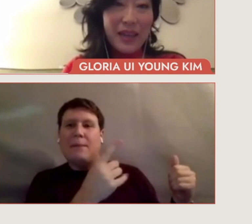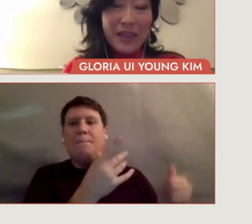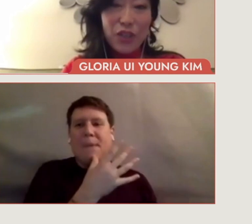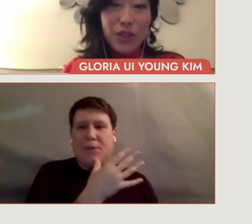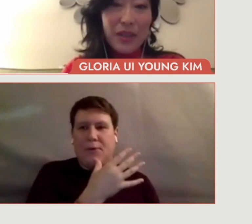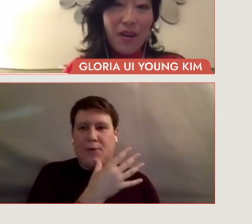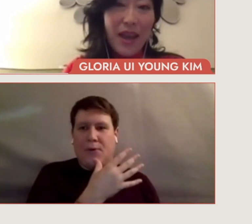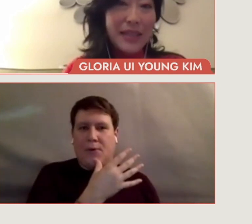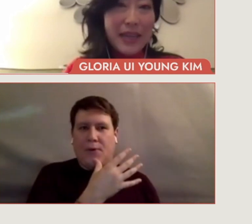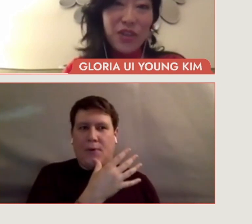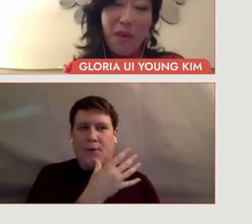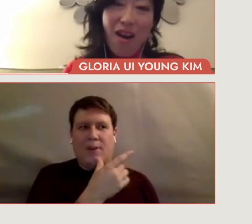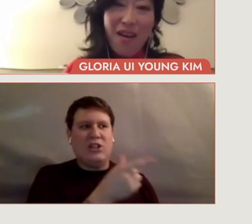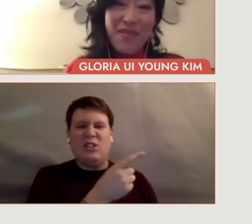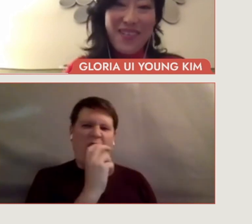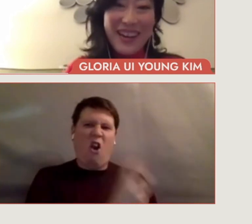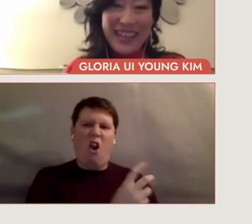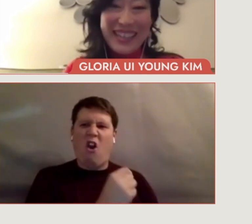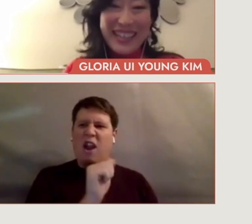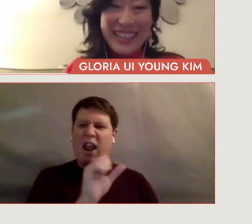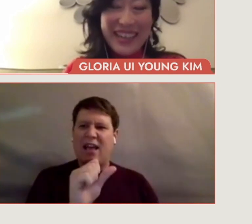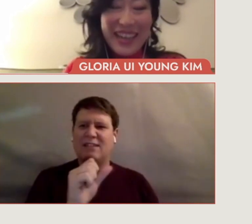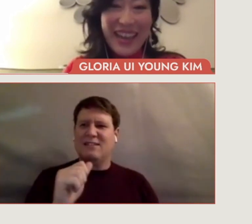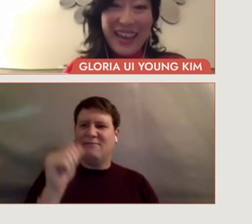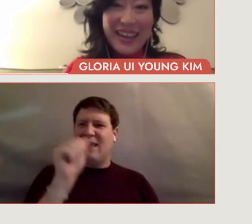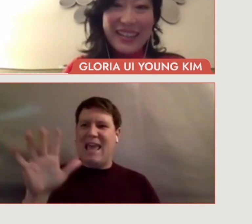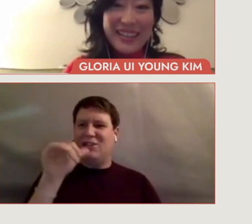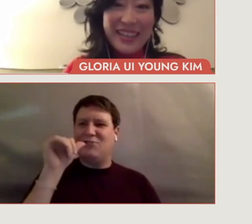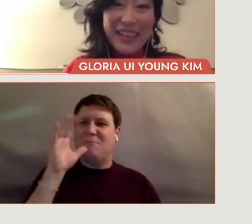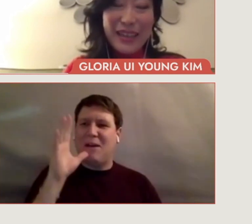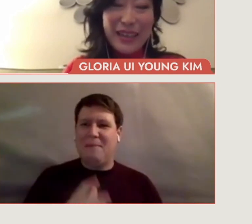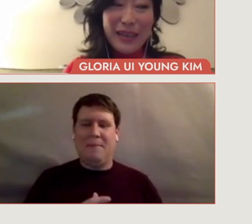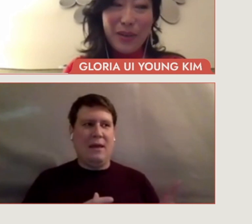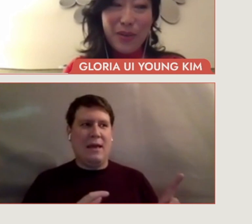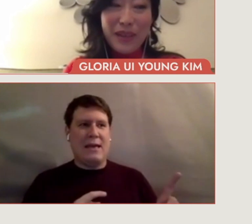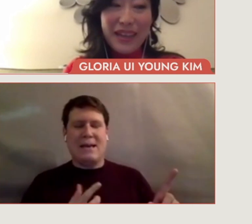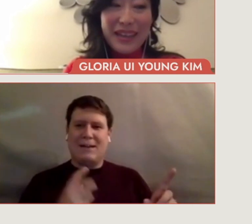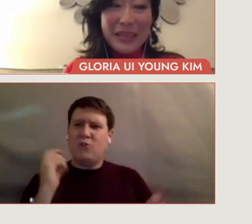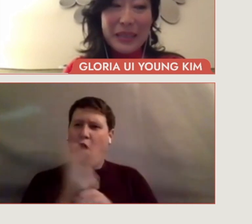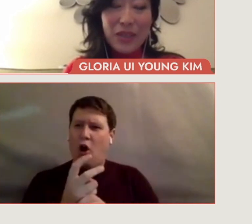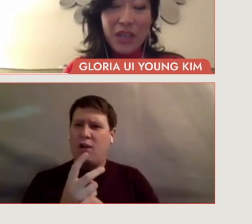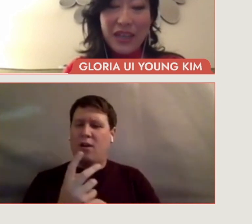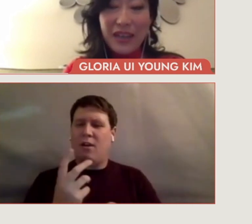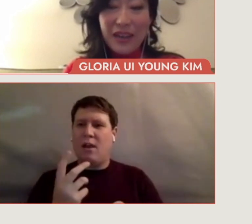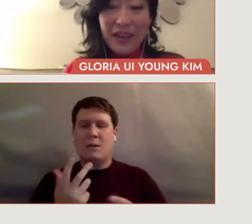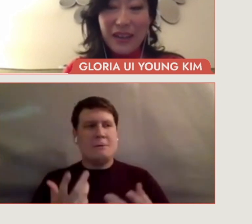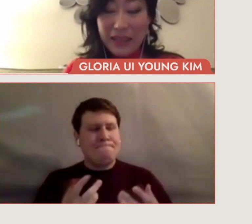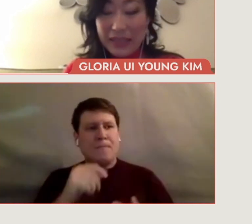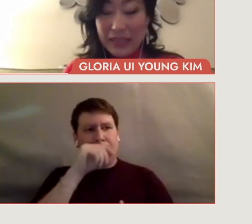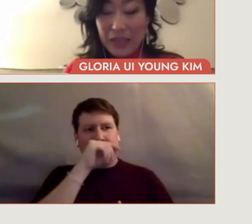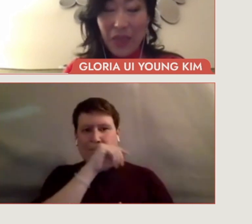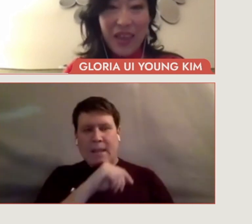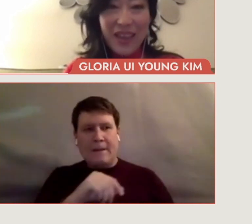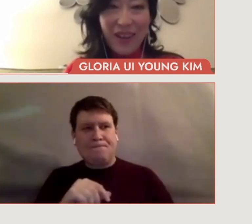and she's the hard-ass Asian mom, right? And you know, like, it's such a like,